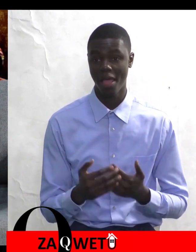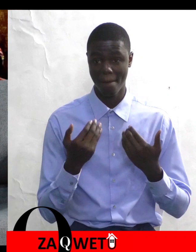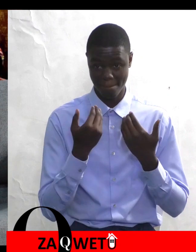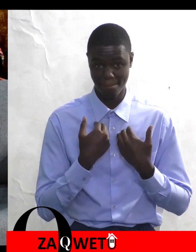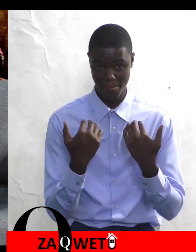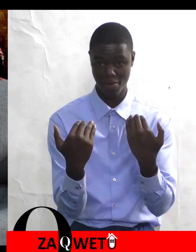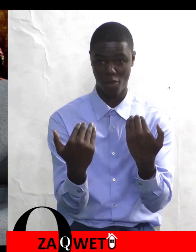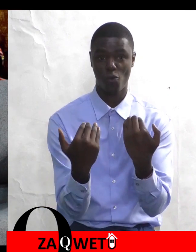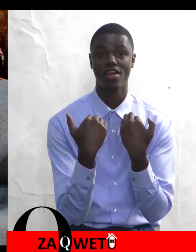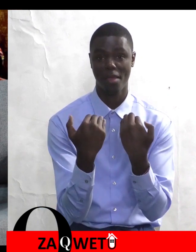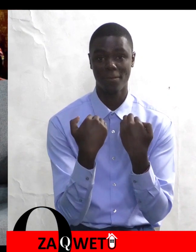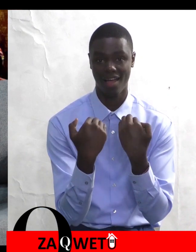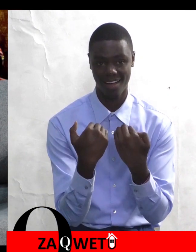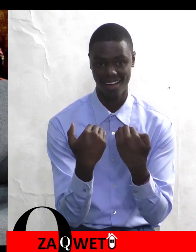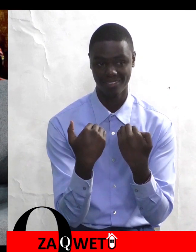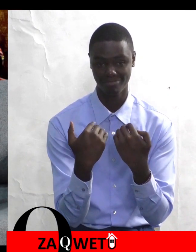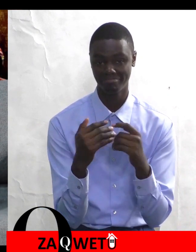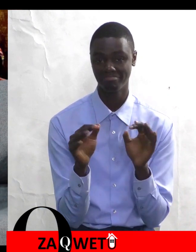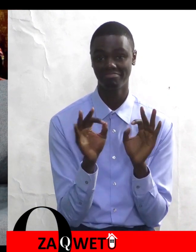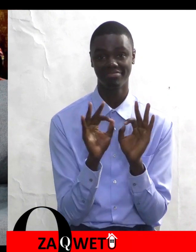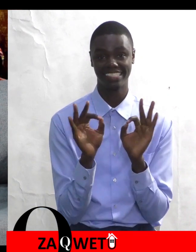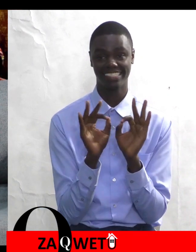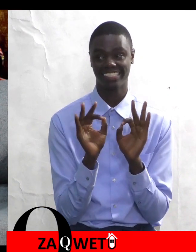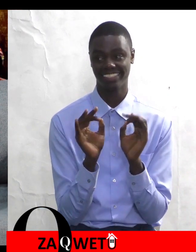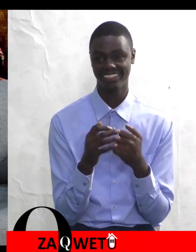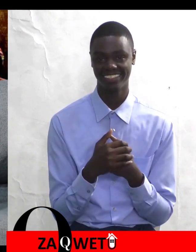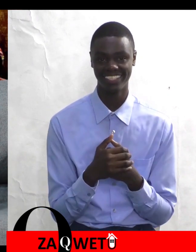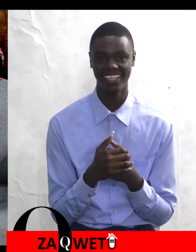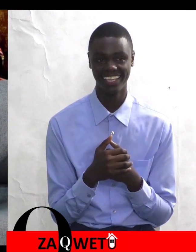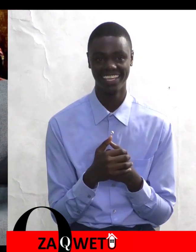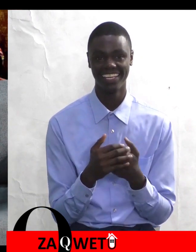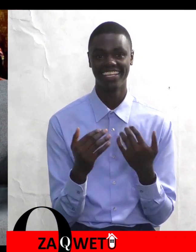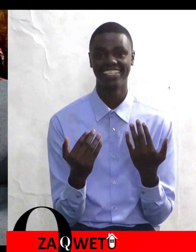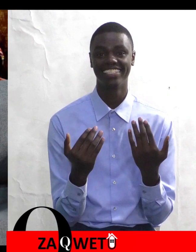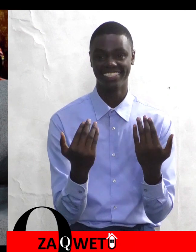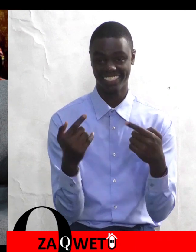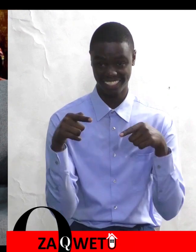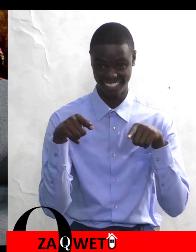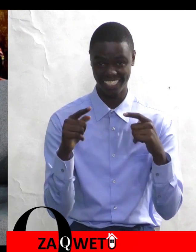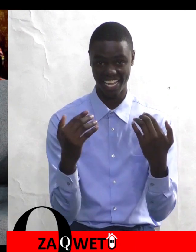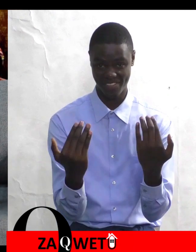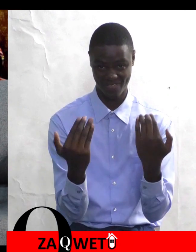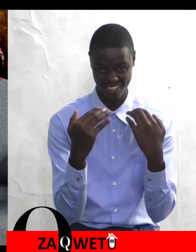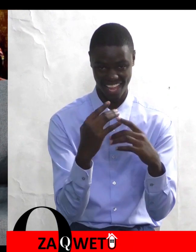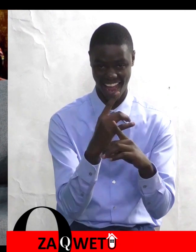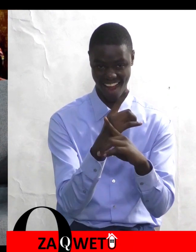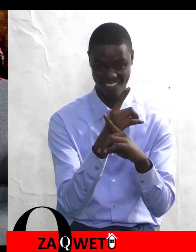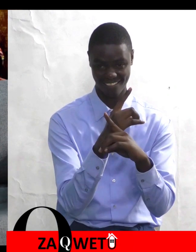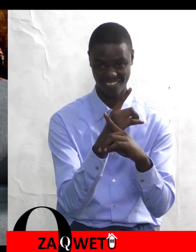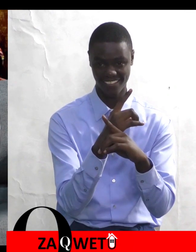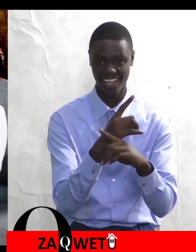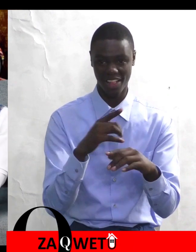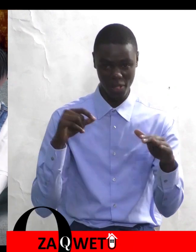congratulations. Yes, thank congratulations. You. Congratulations. When you going keeper? Yeah. Hey. So, when you mulinda